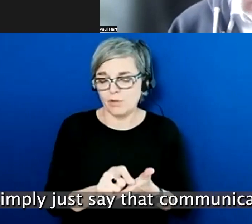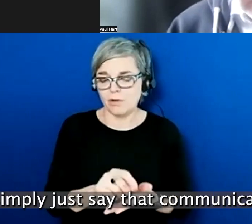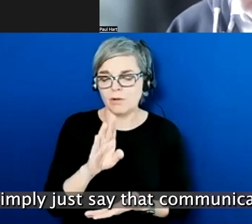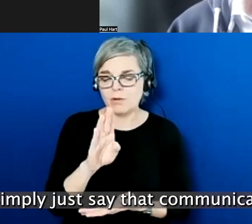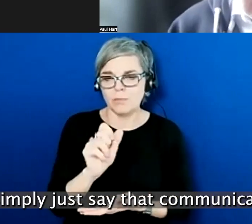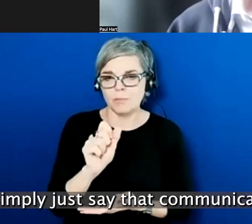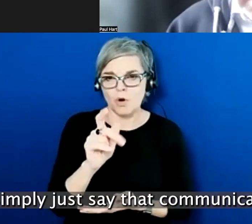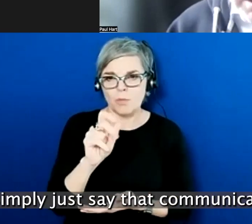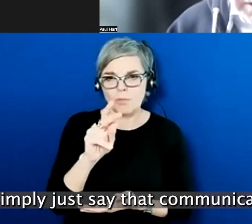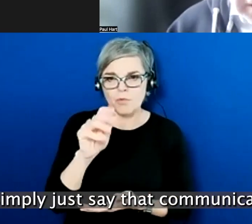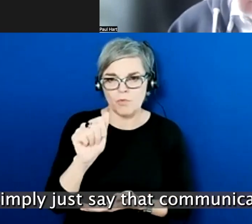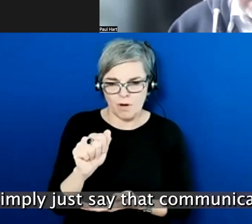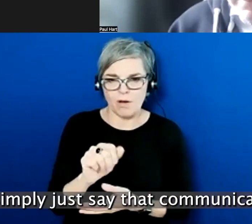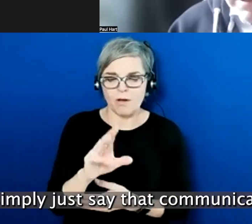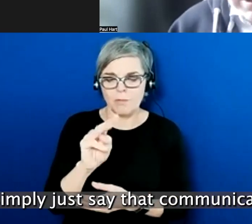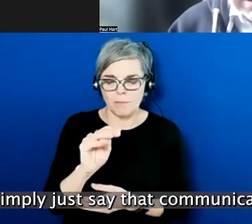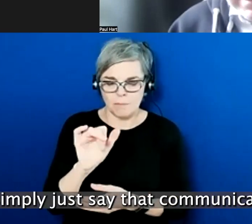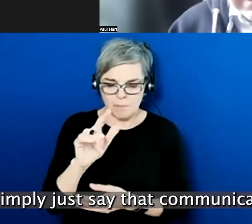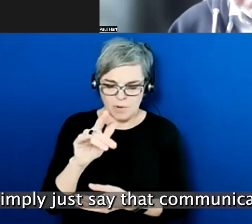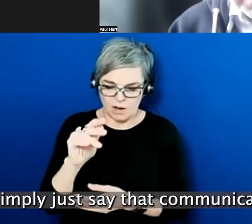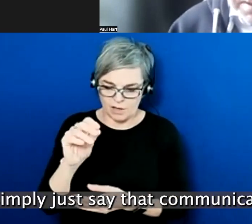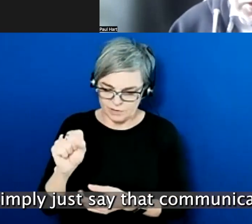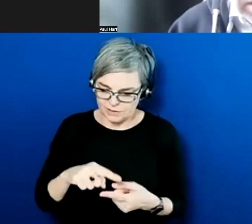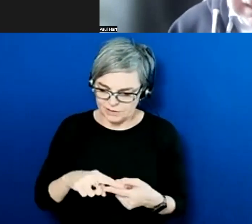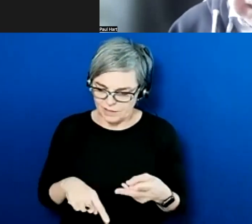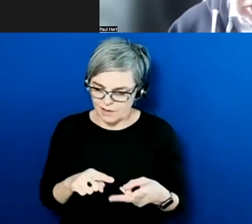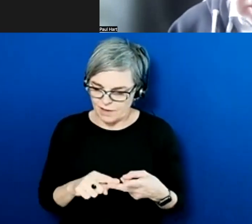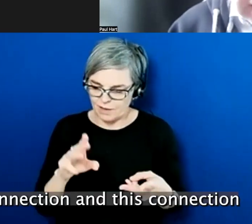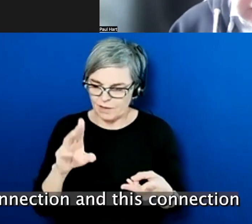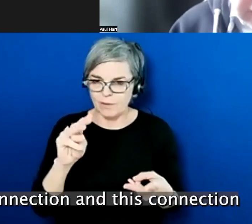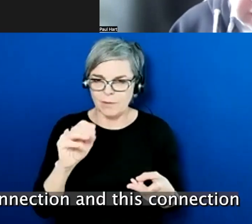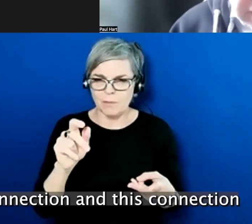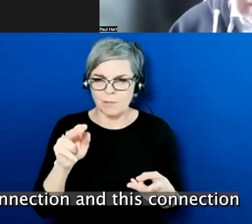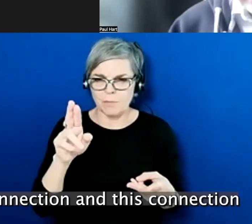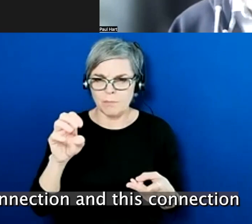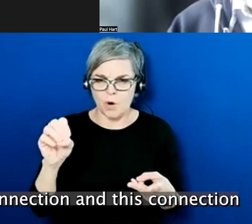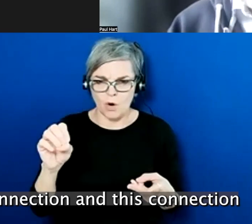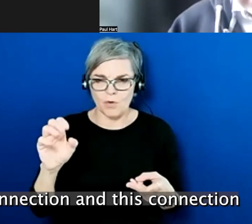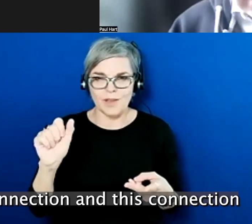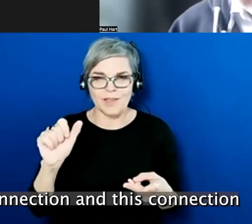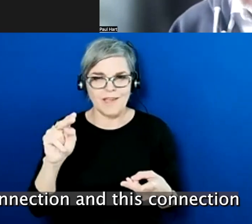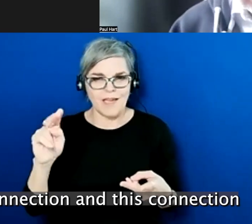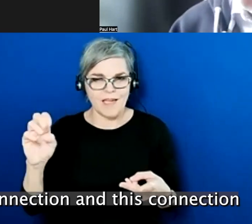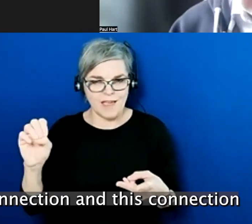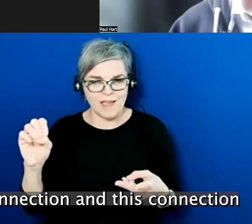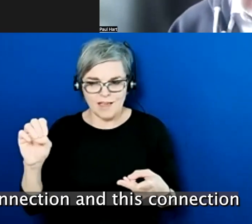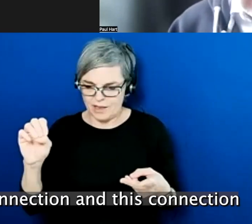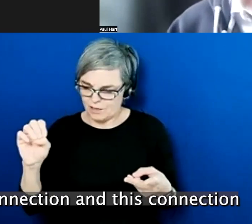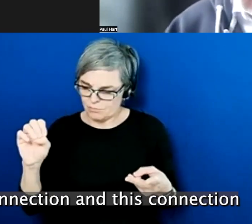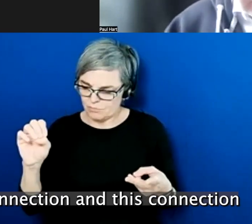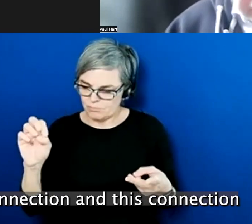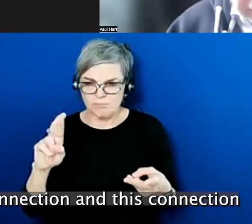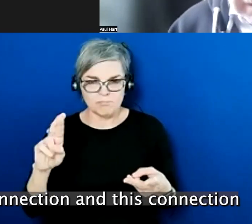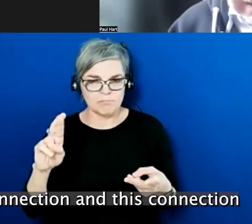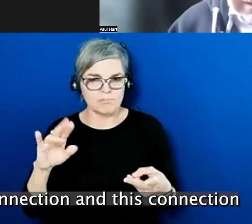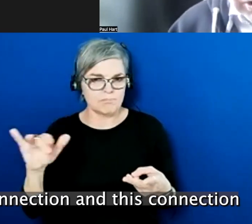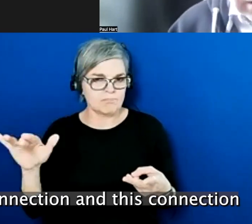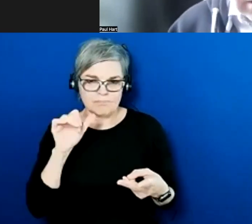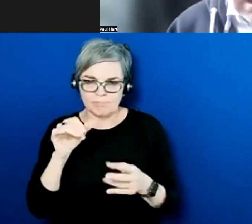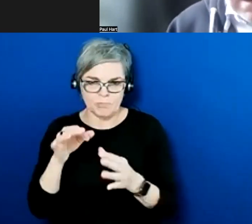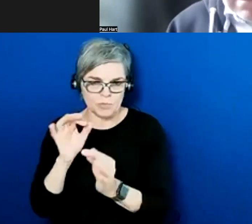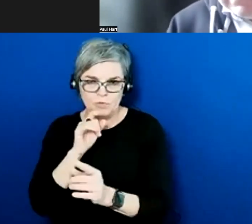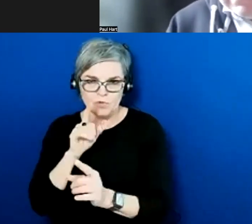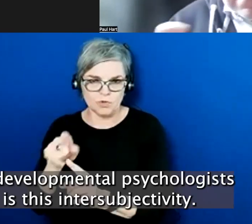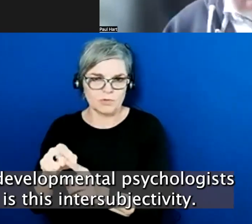Riggio, and they simply just say that communication is connection, and this